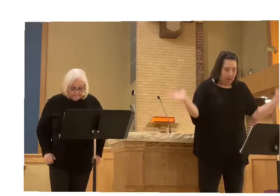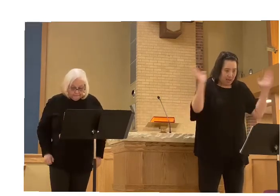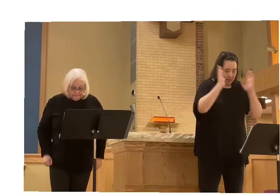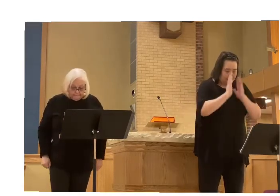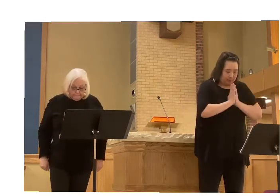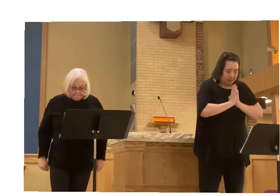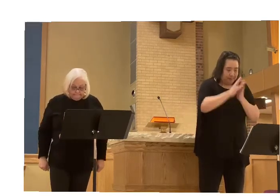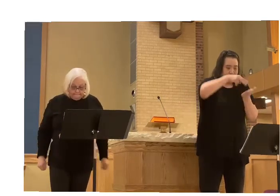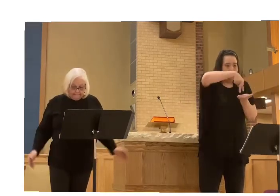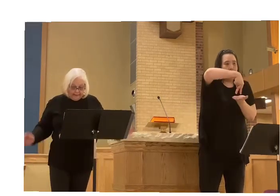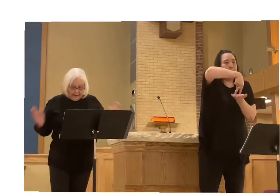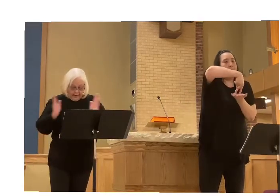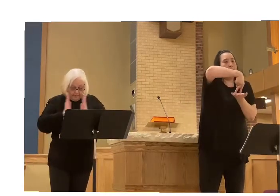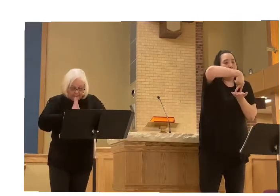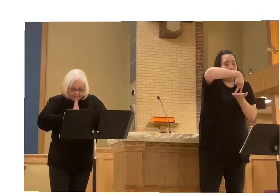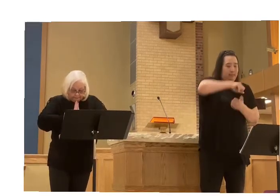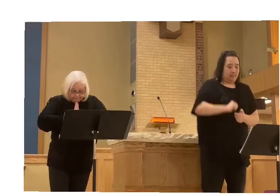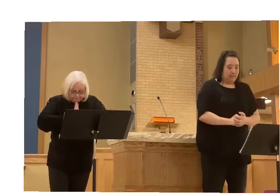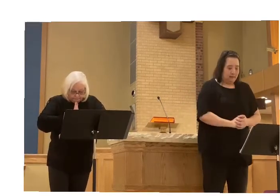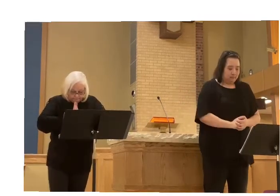Amen.